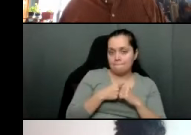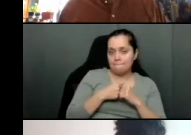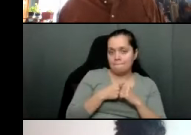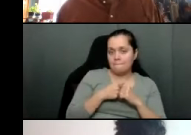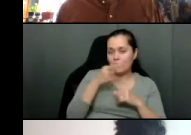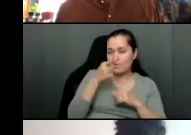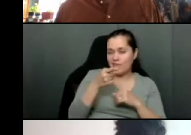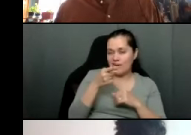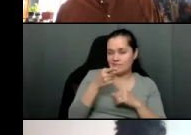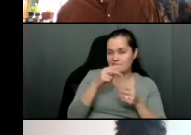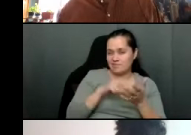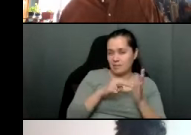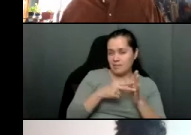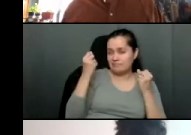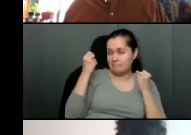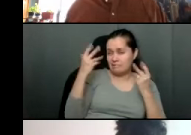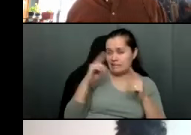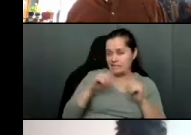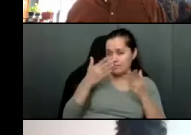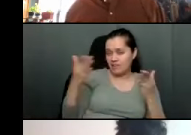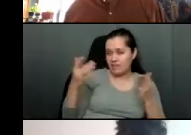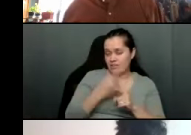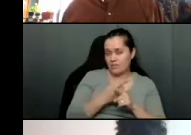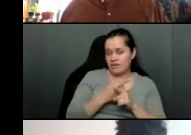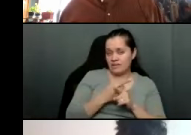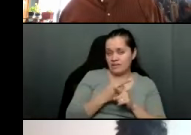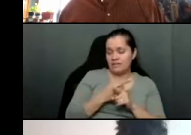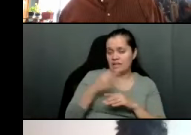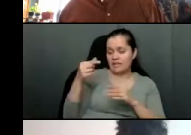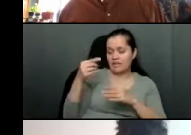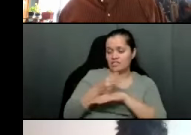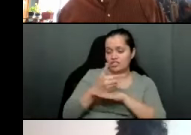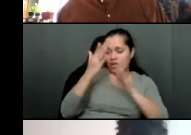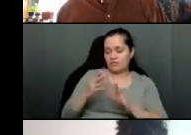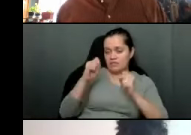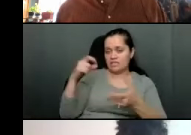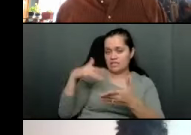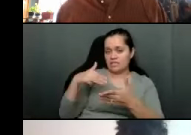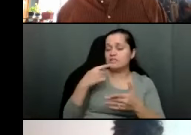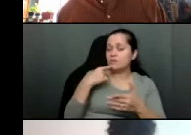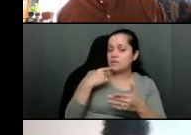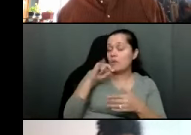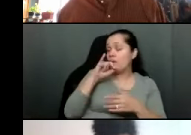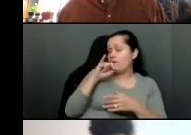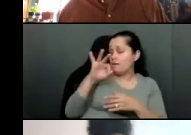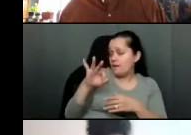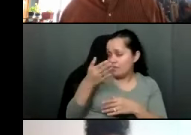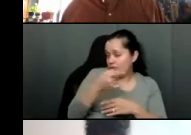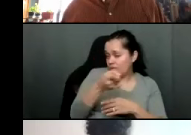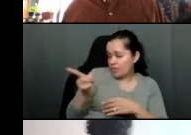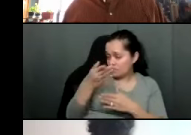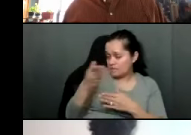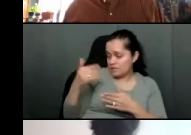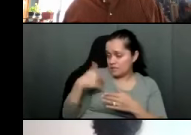Well, that could then be lots of things that geographers can study. So we say, well, if those things have